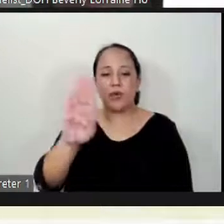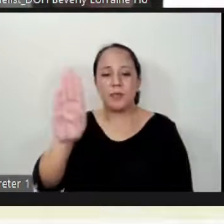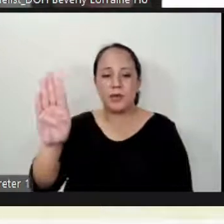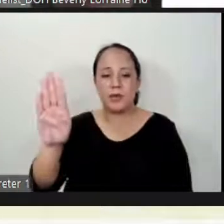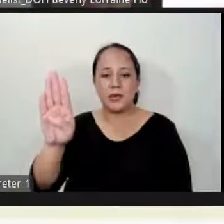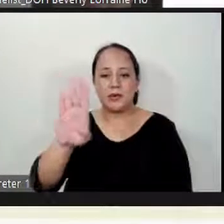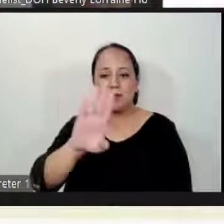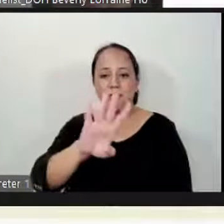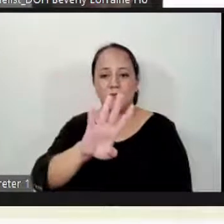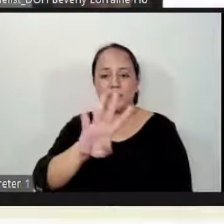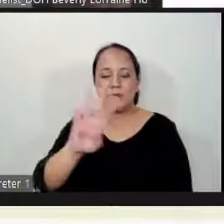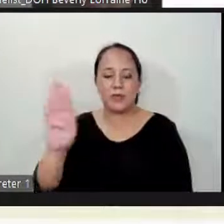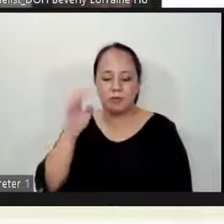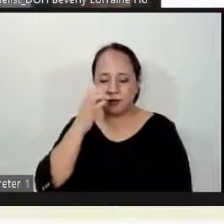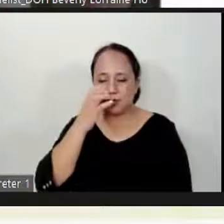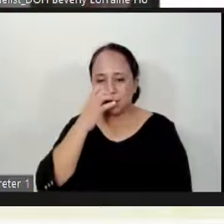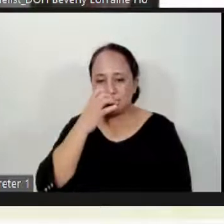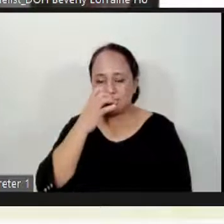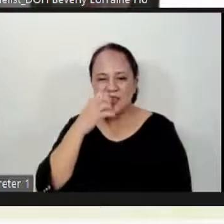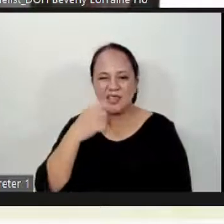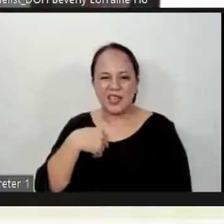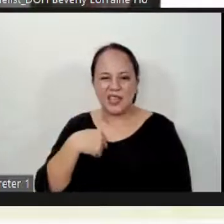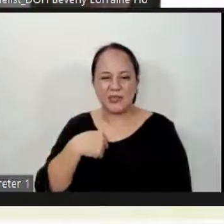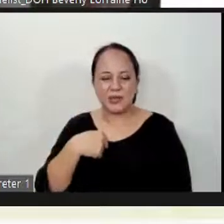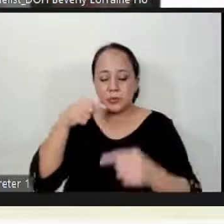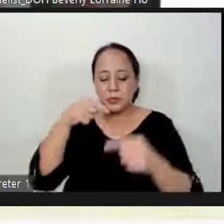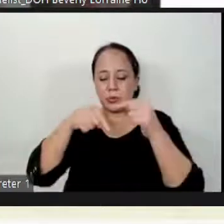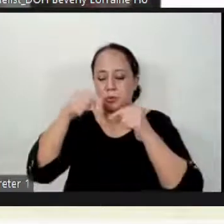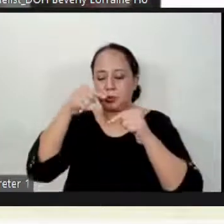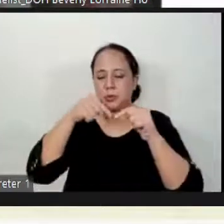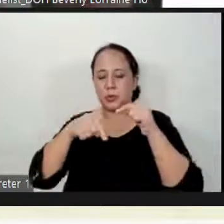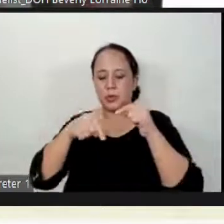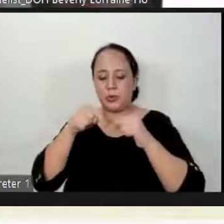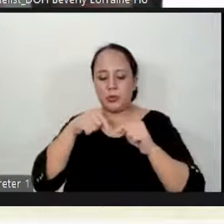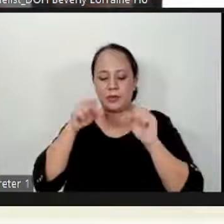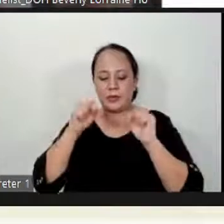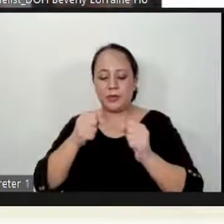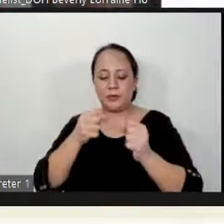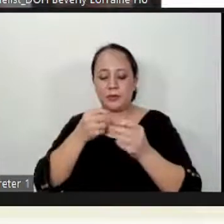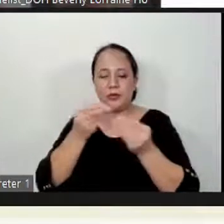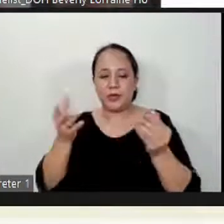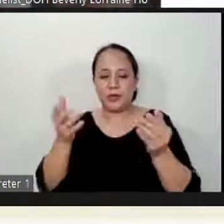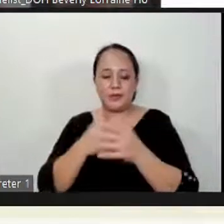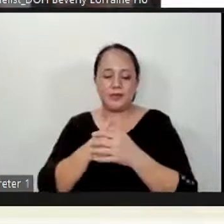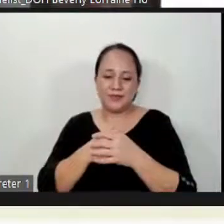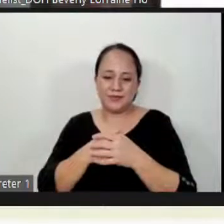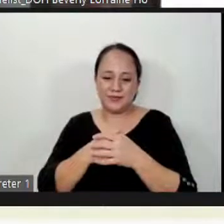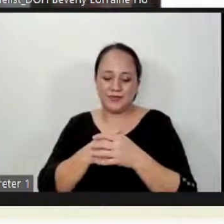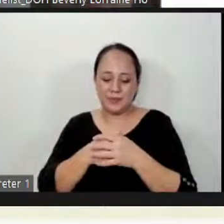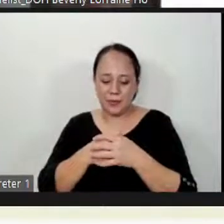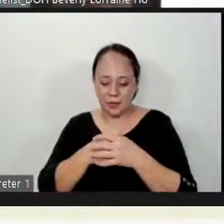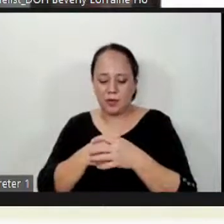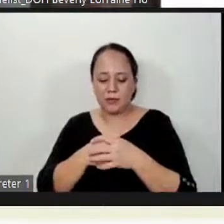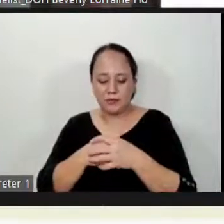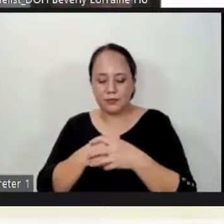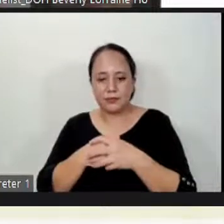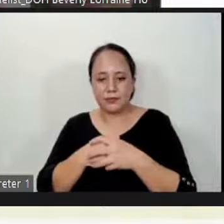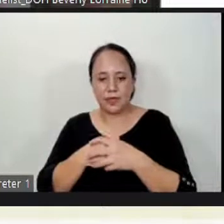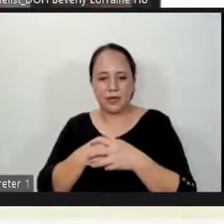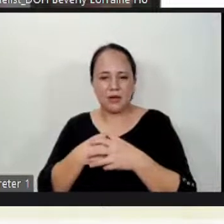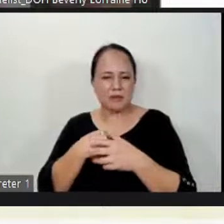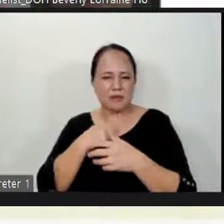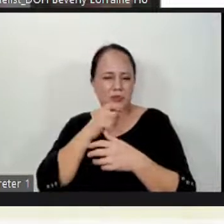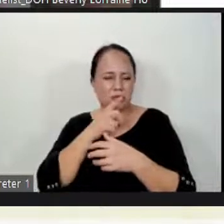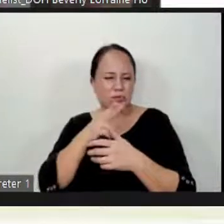Well, yes, okay. So we kind of backtrack. What can we provide you for? I mean, I'm not really